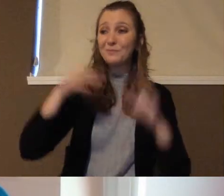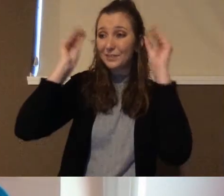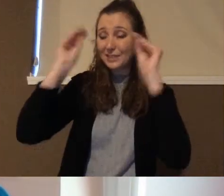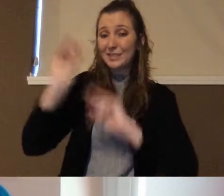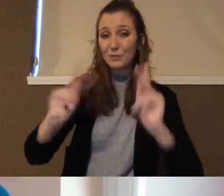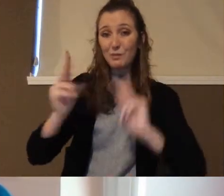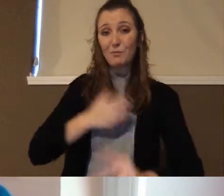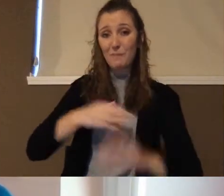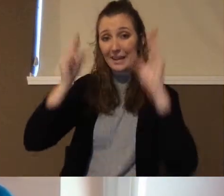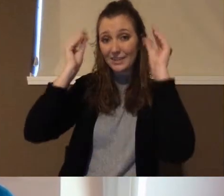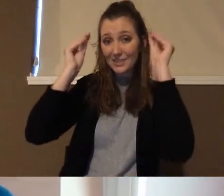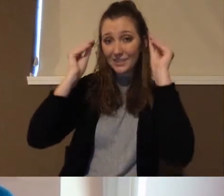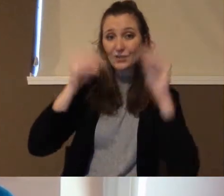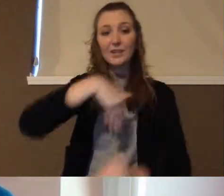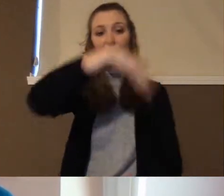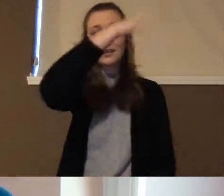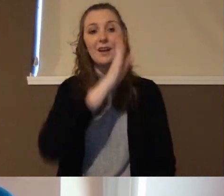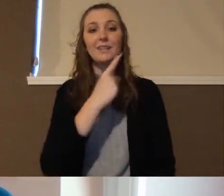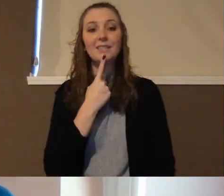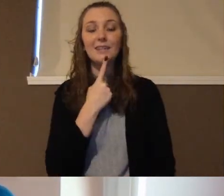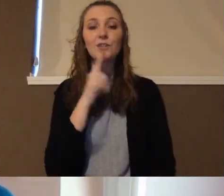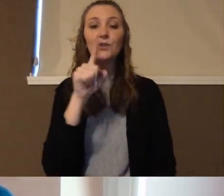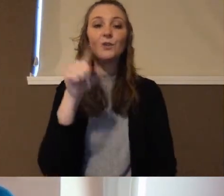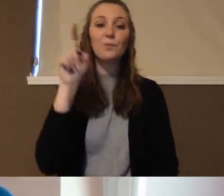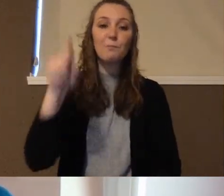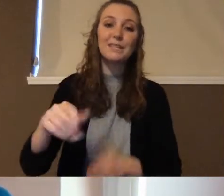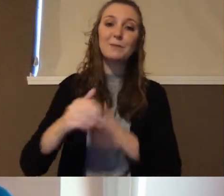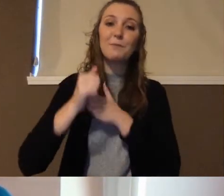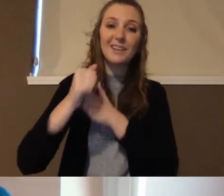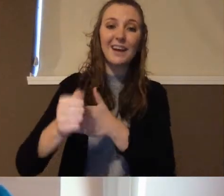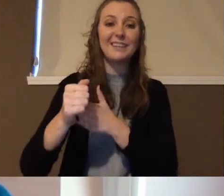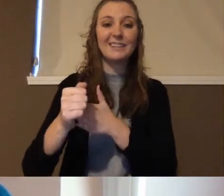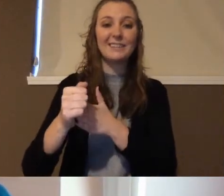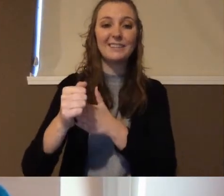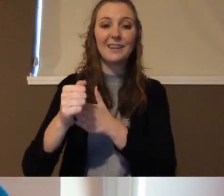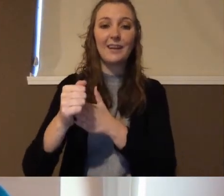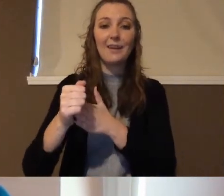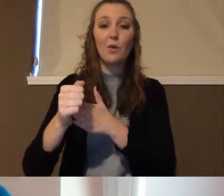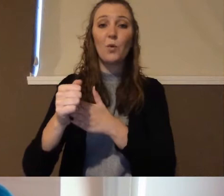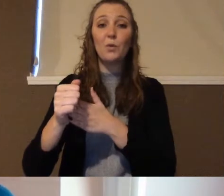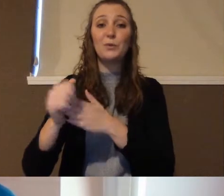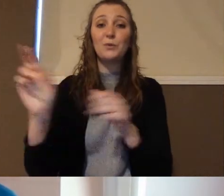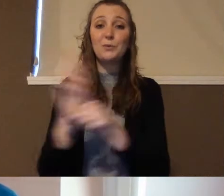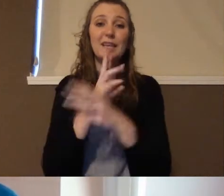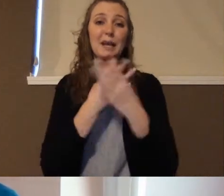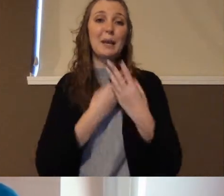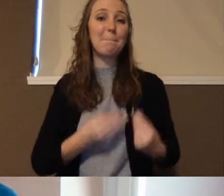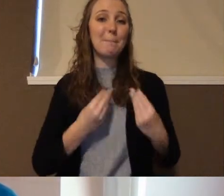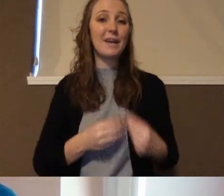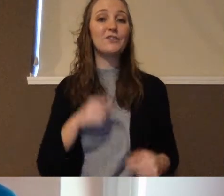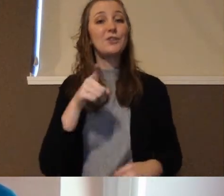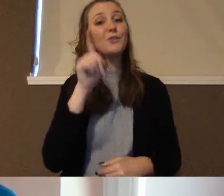be guided by the principle of compassion. You must avoid using my